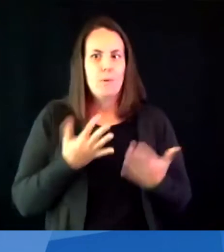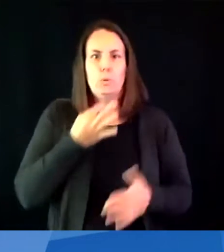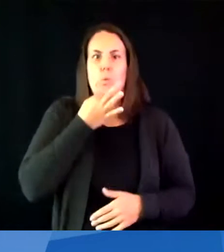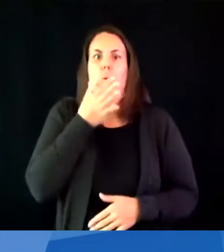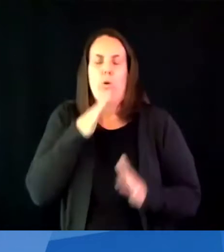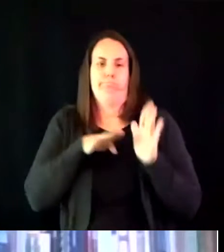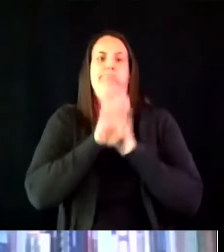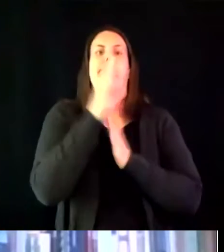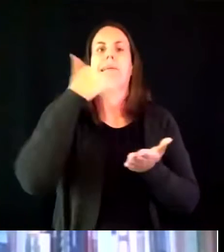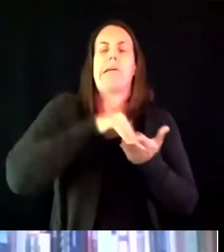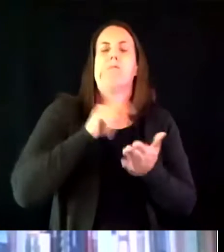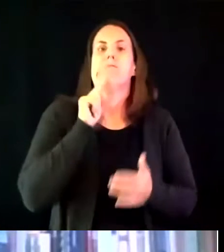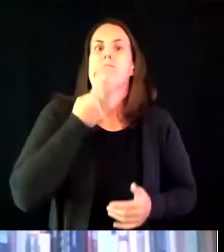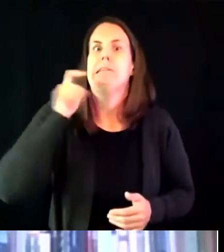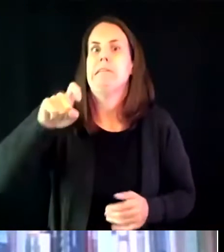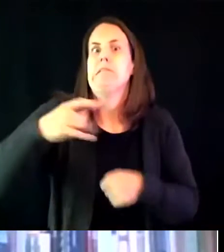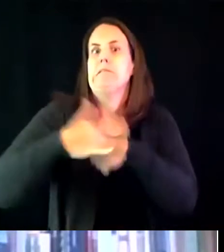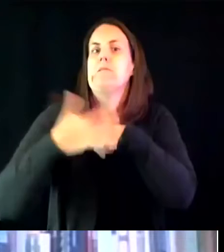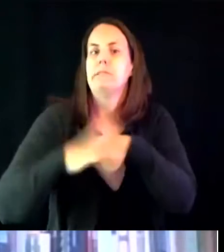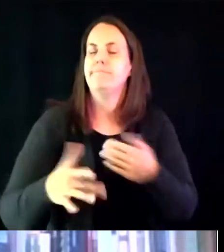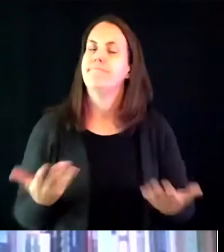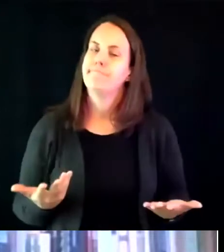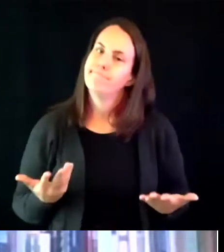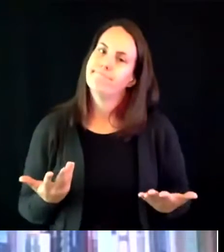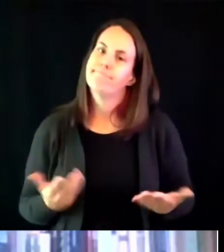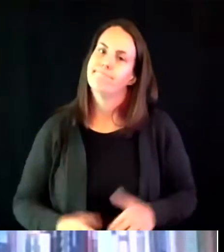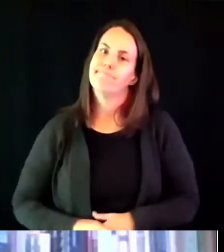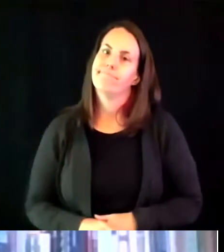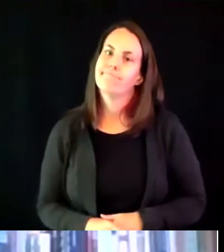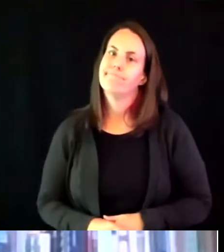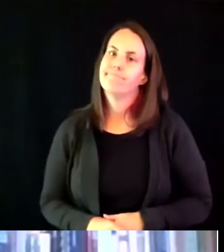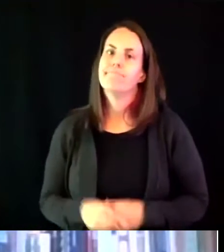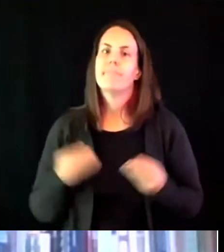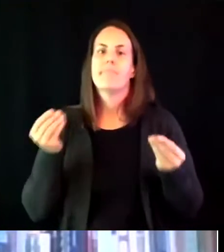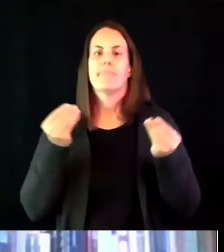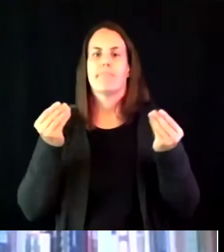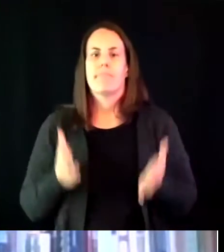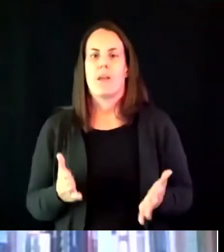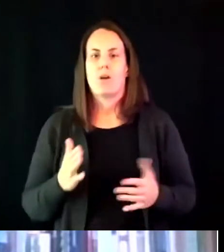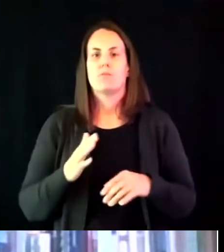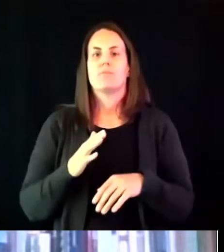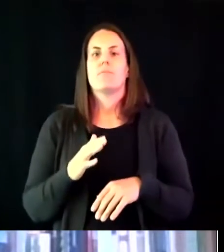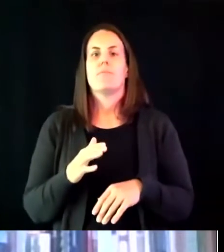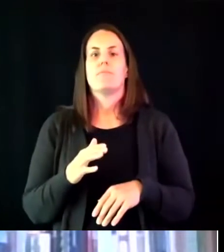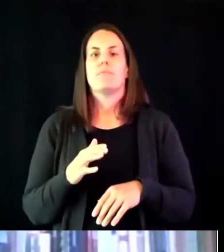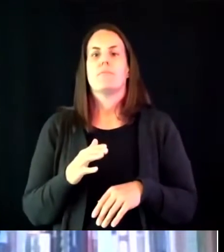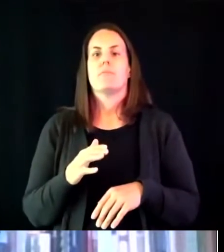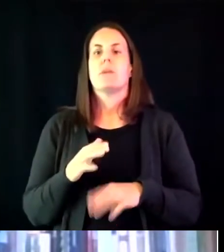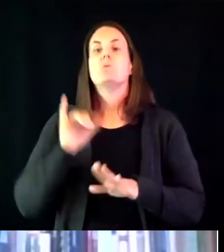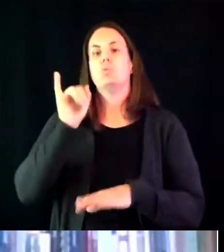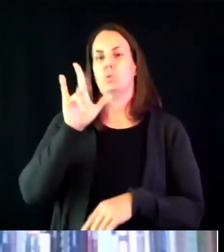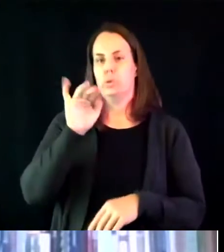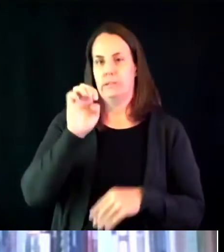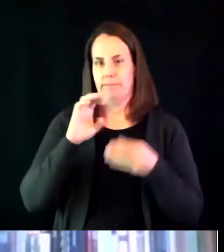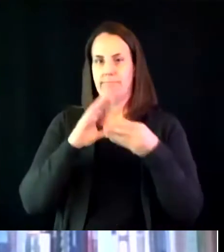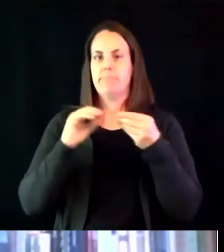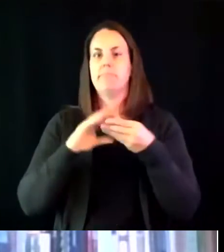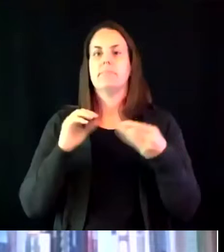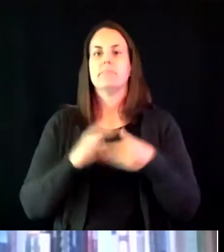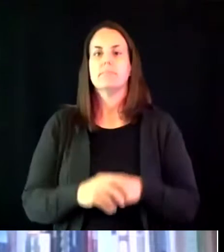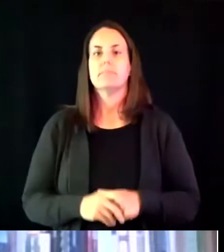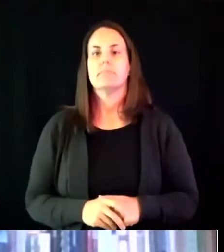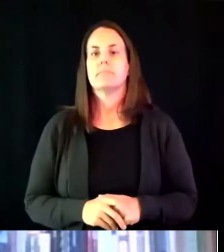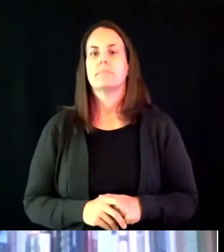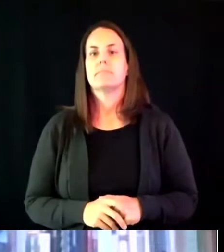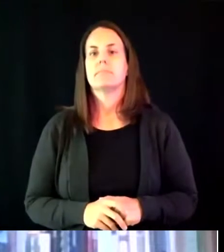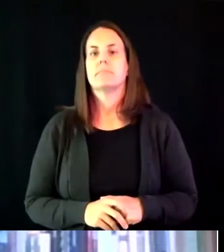is we can anticipate, as we look at the numbers of cases here, that this is not going to go away